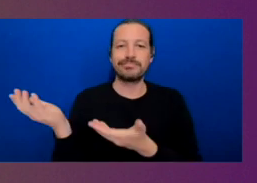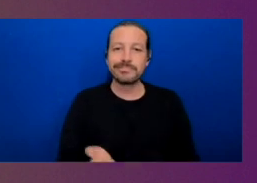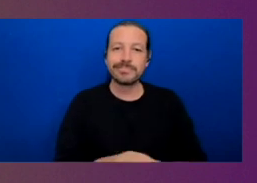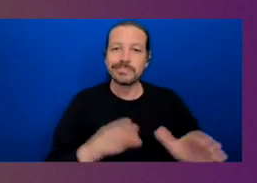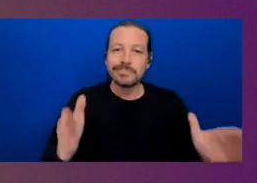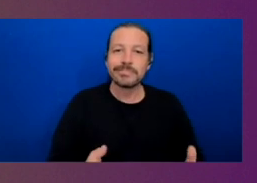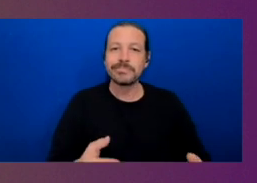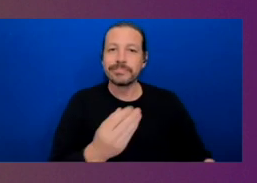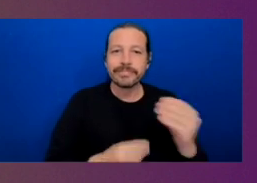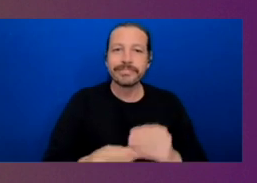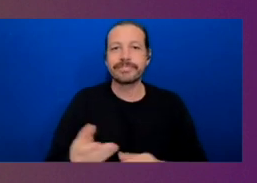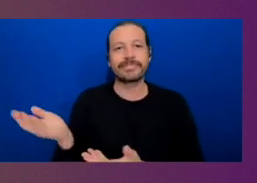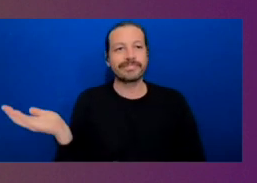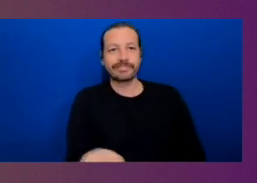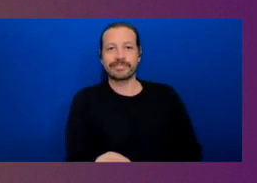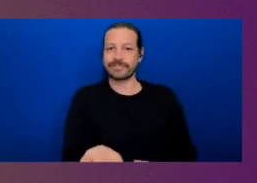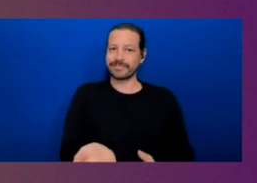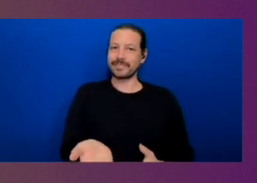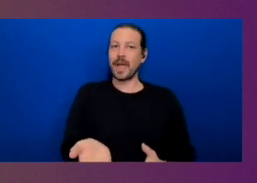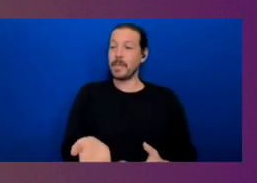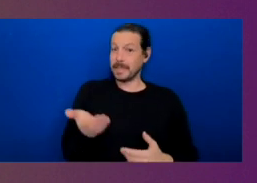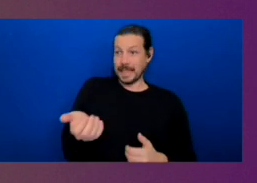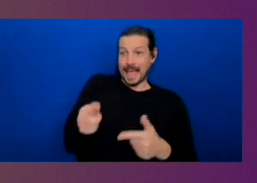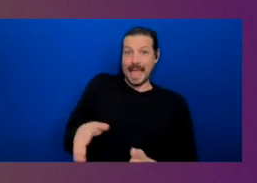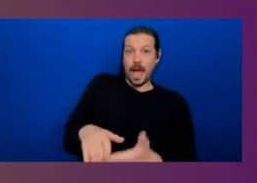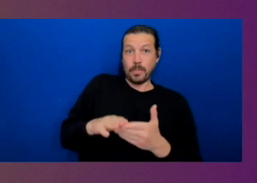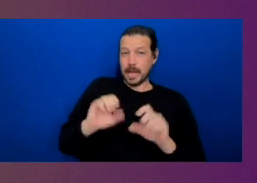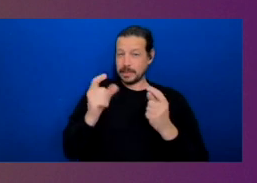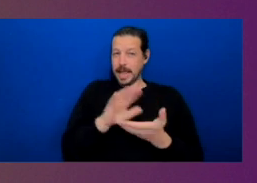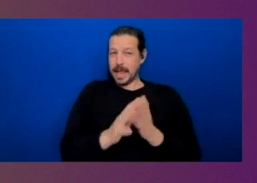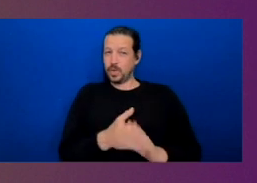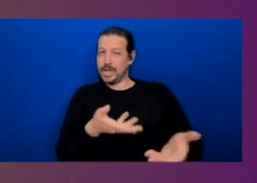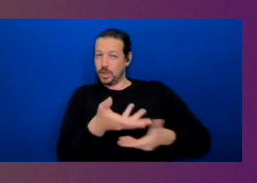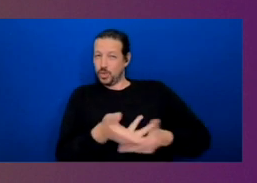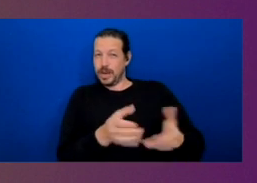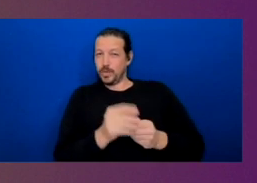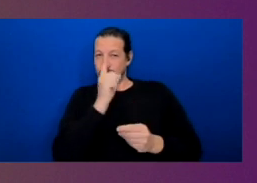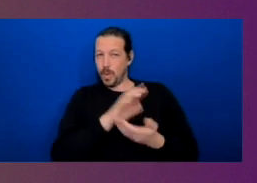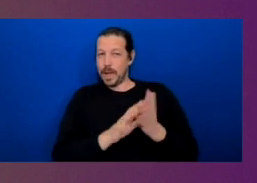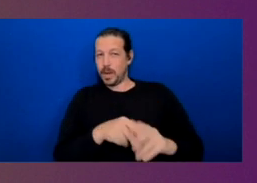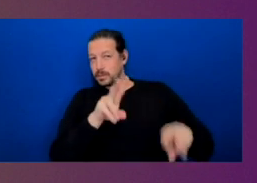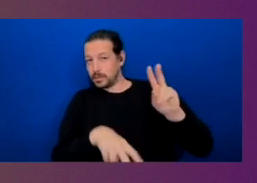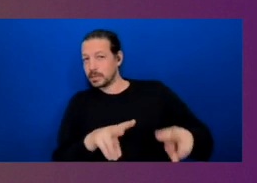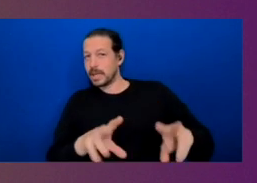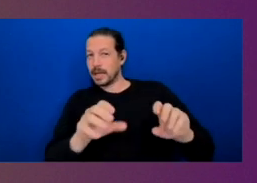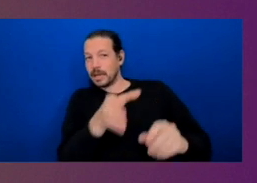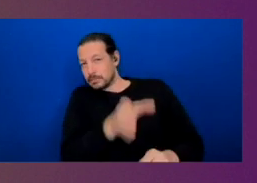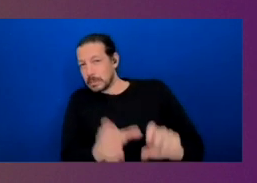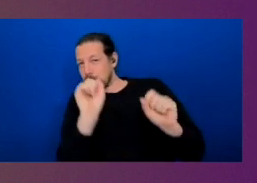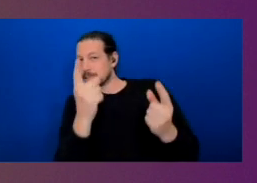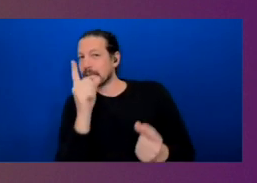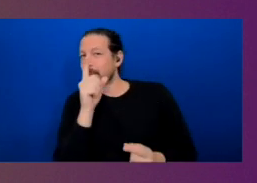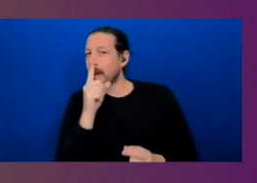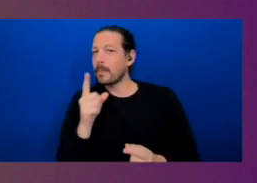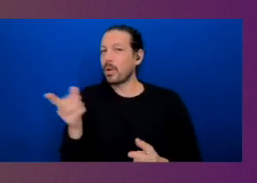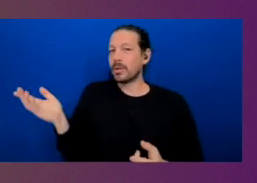to interact with people and how to read people. That's a core factor for anything. But going towards